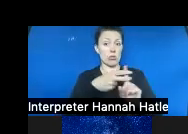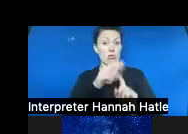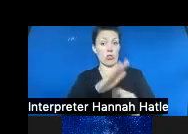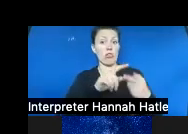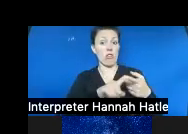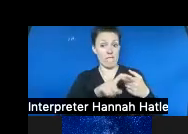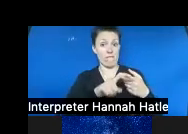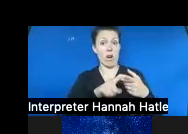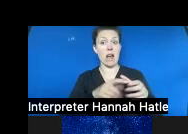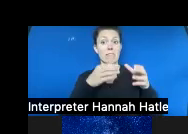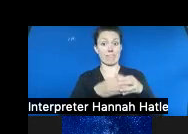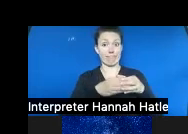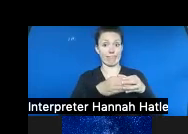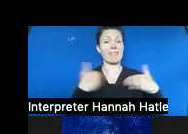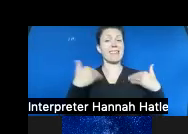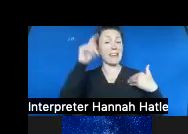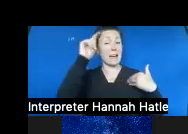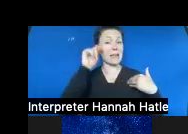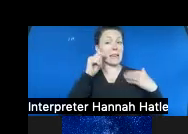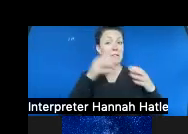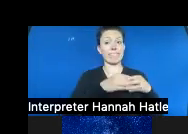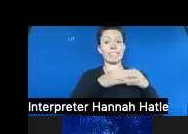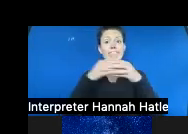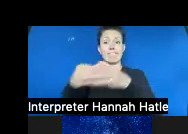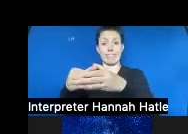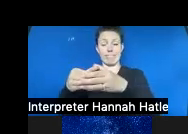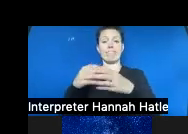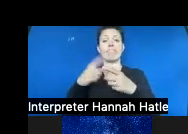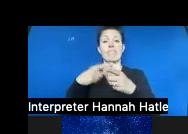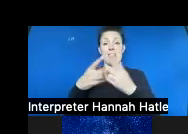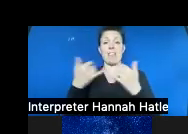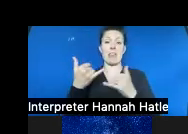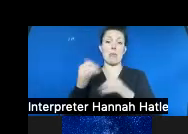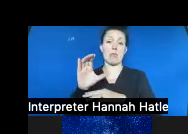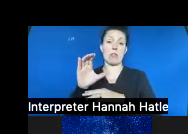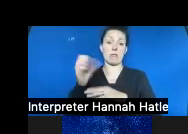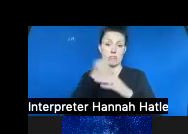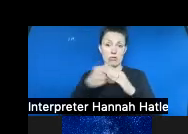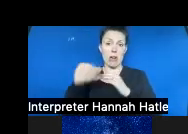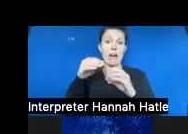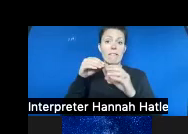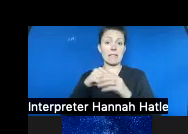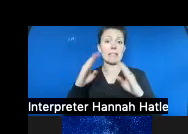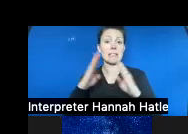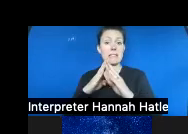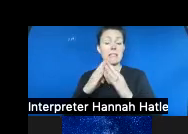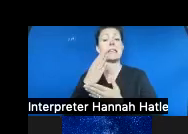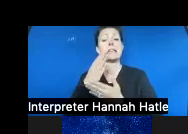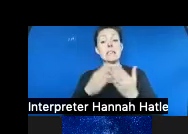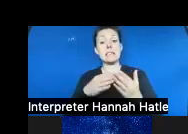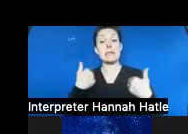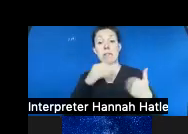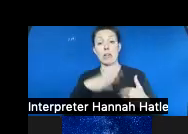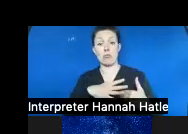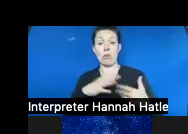a bunch of young teenagers were taken and then trafficked in the big city. And some made it home and others didn't get